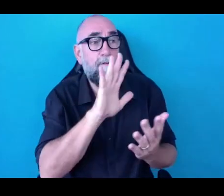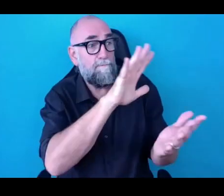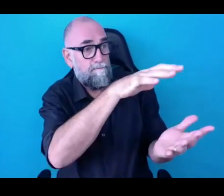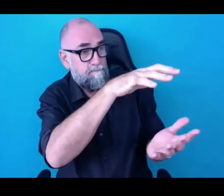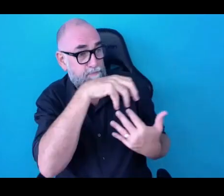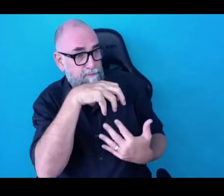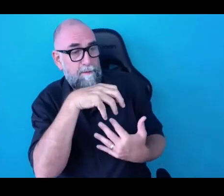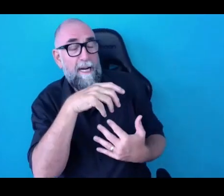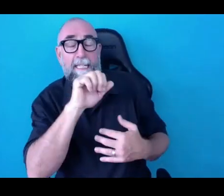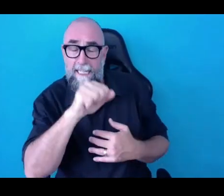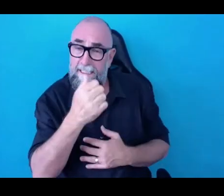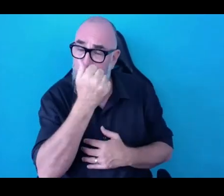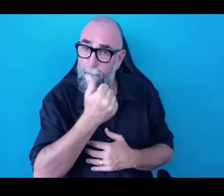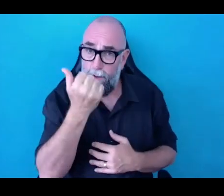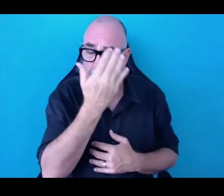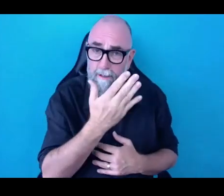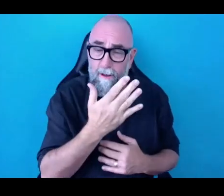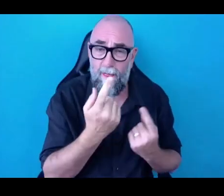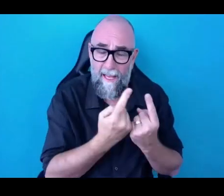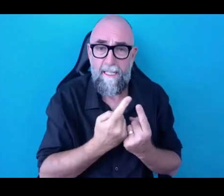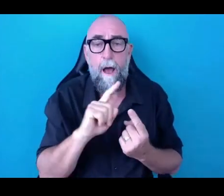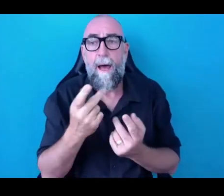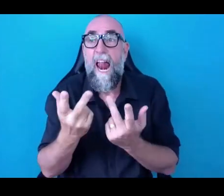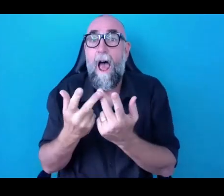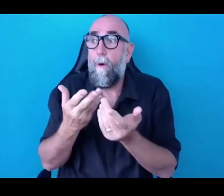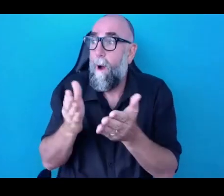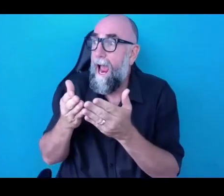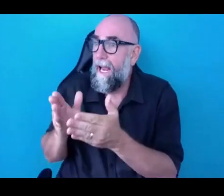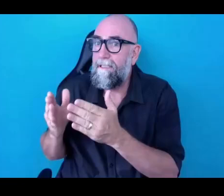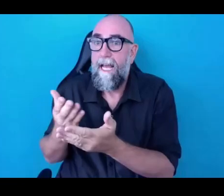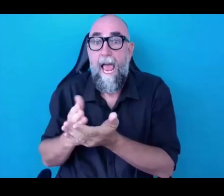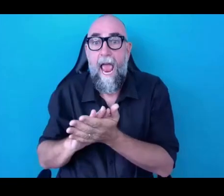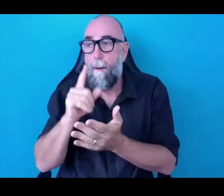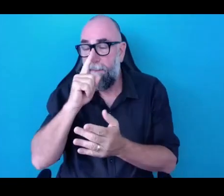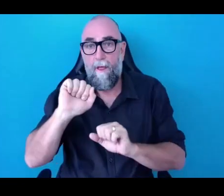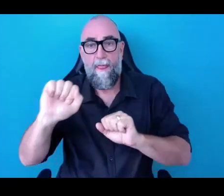other ways of people living life. Well, that's nice. That's a very nice response.